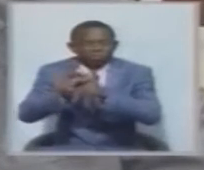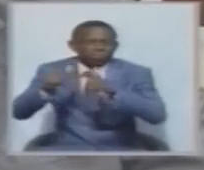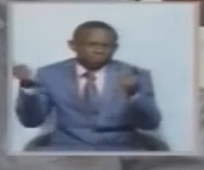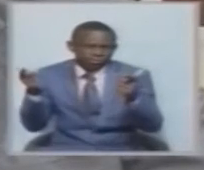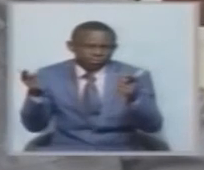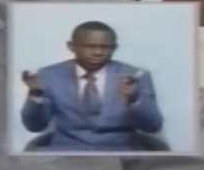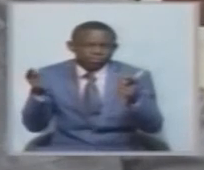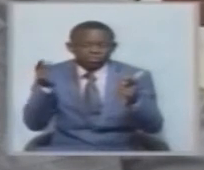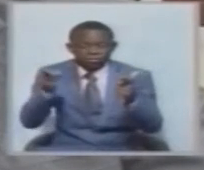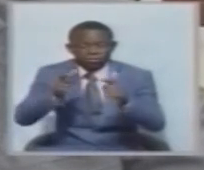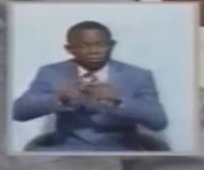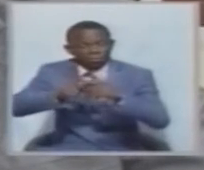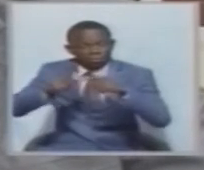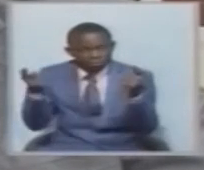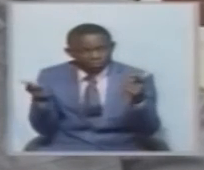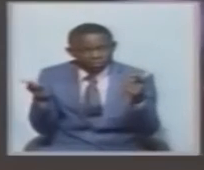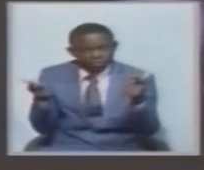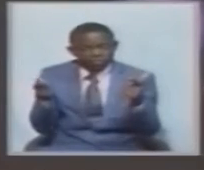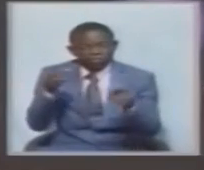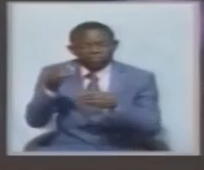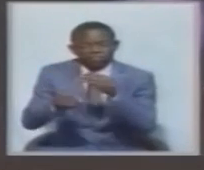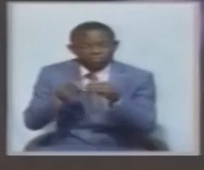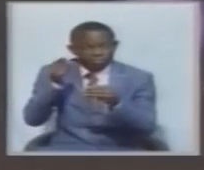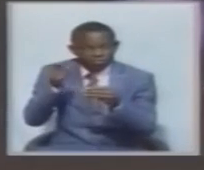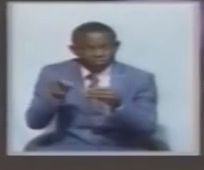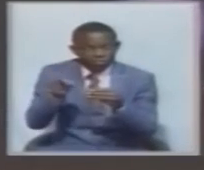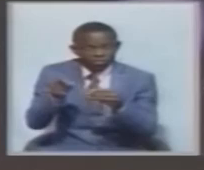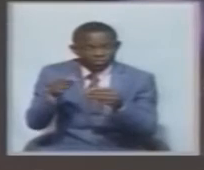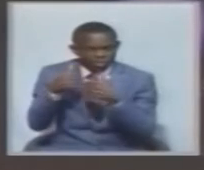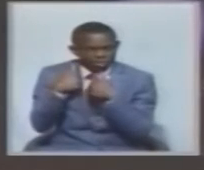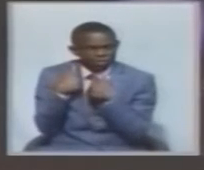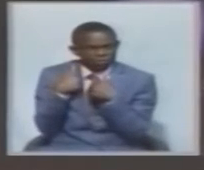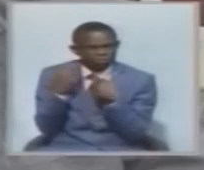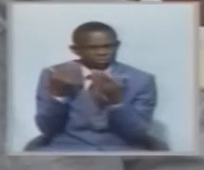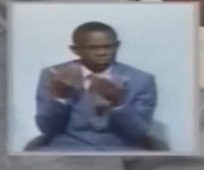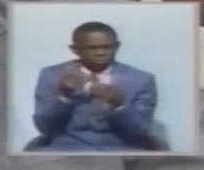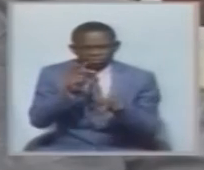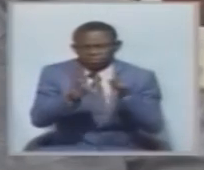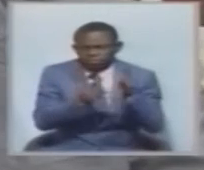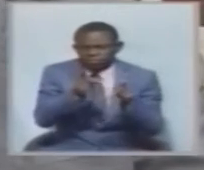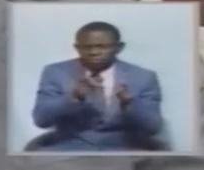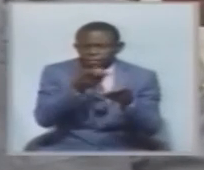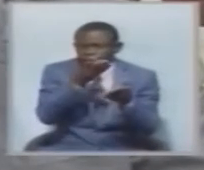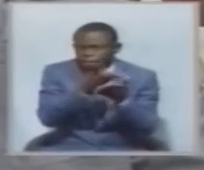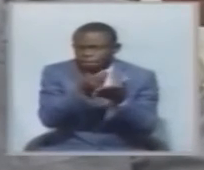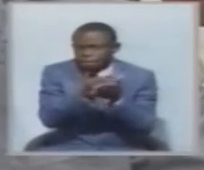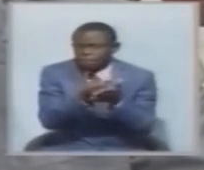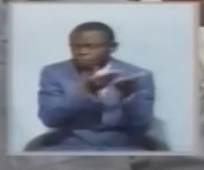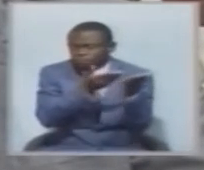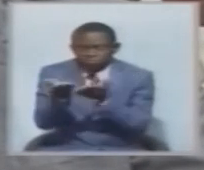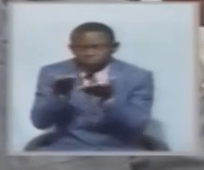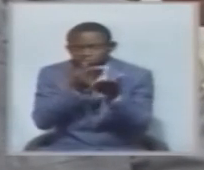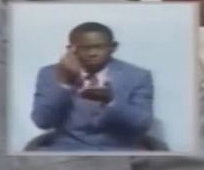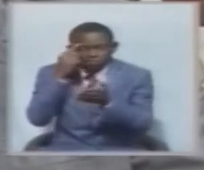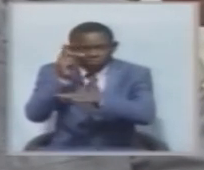and then they will have more room to access, people bringing money for further developmental